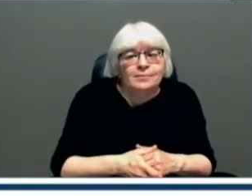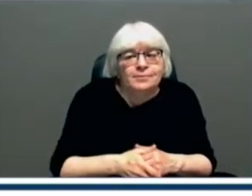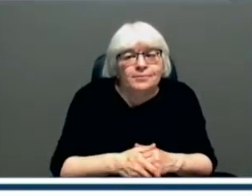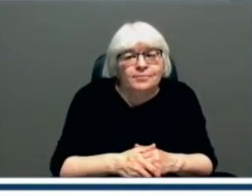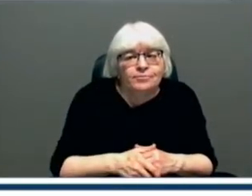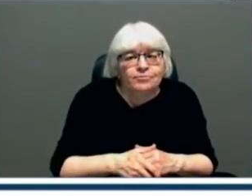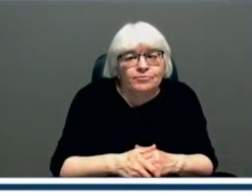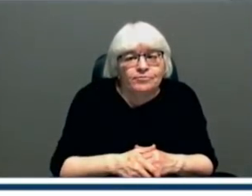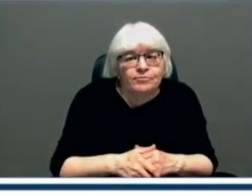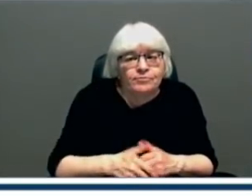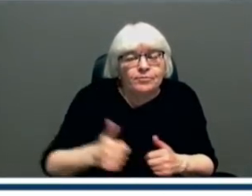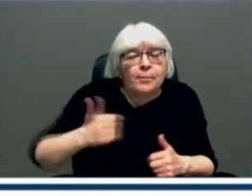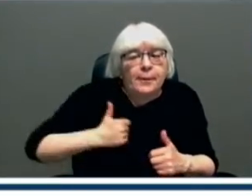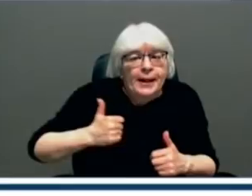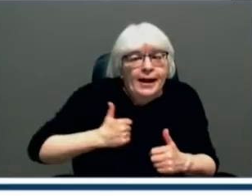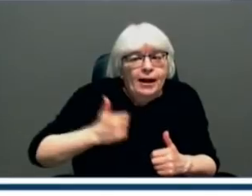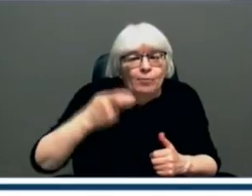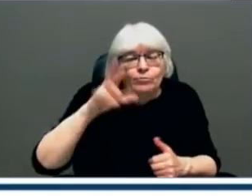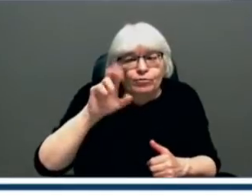Keith?